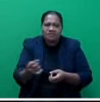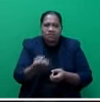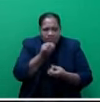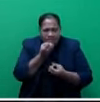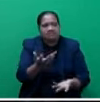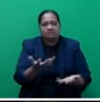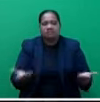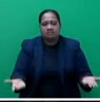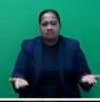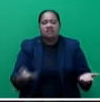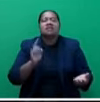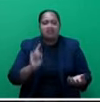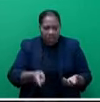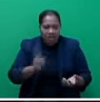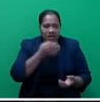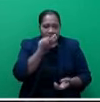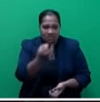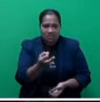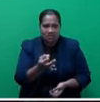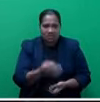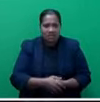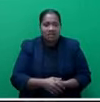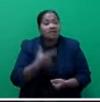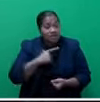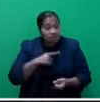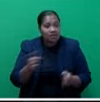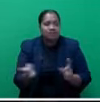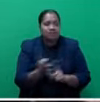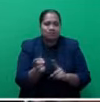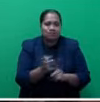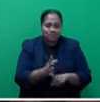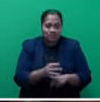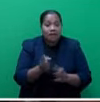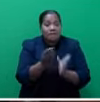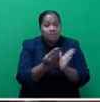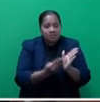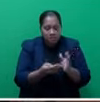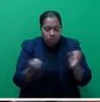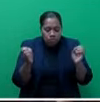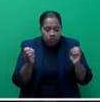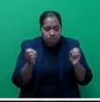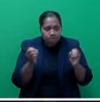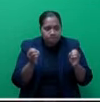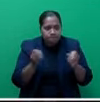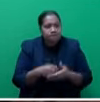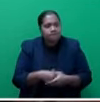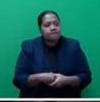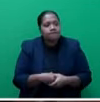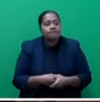Mr. Speaker. That's why it's important to put the bills through